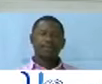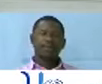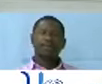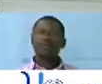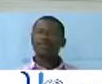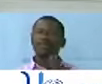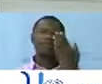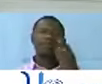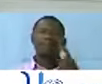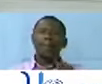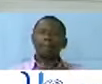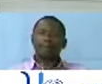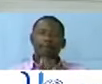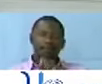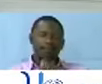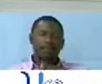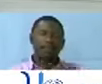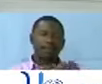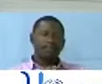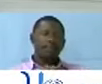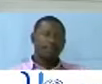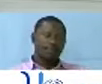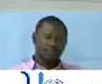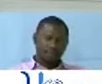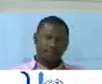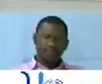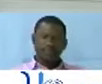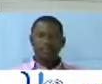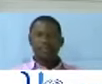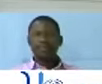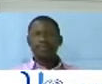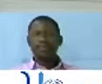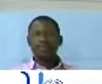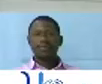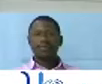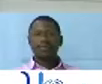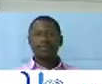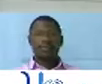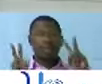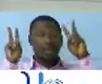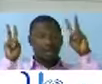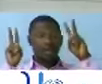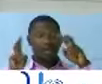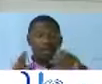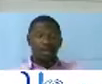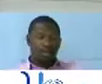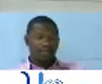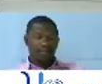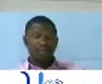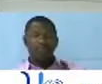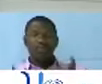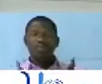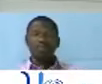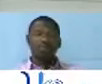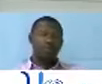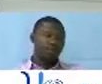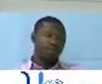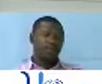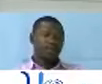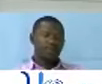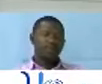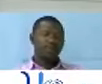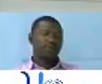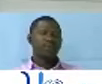xamne ni ay wëlëre lañ ci wali yokuté Jammeh refused to see them. jamé nak nangou wouton na gisanté ak ñom. They met the